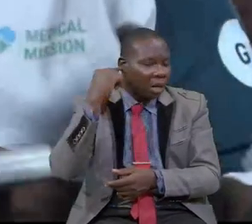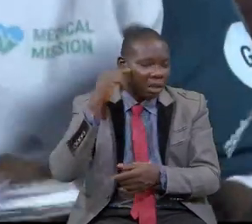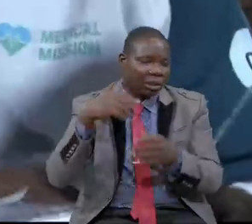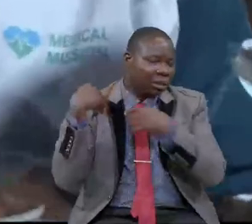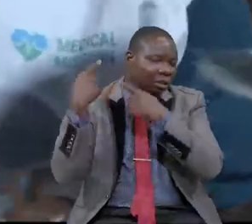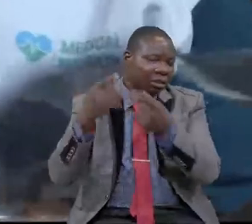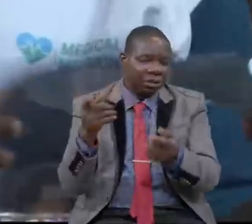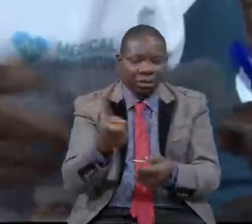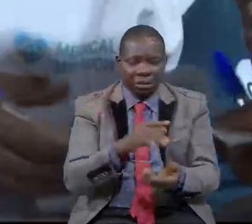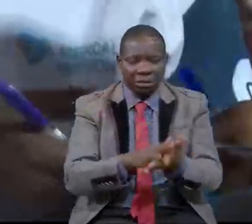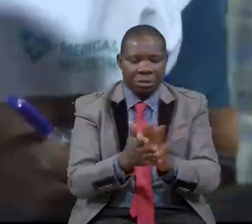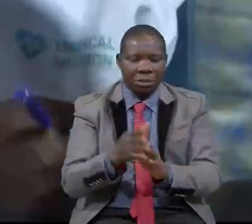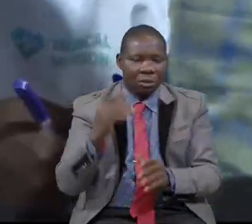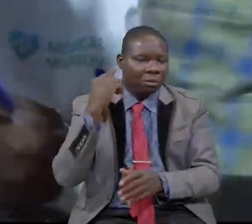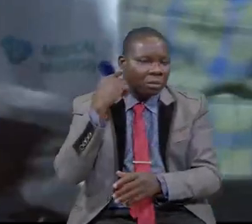hear.